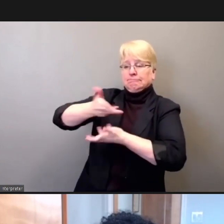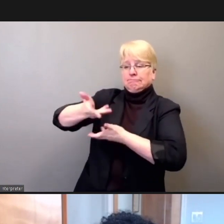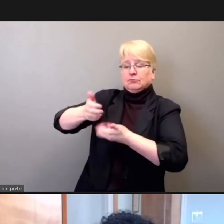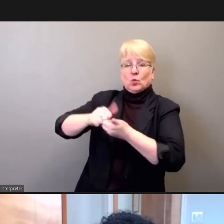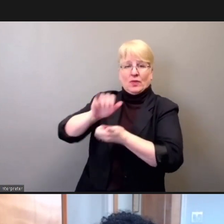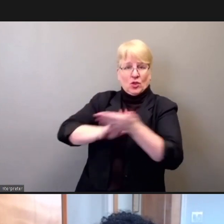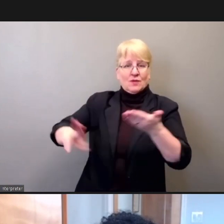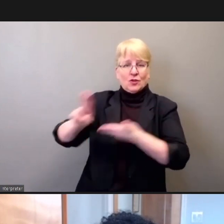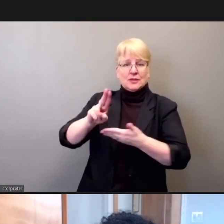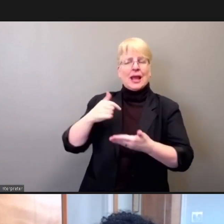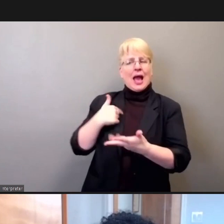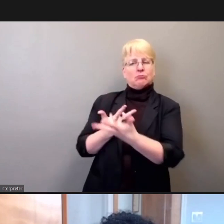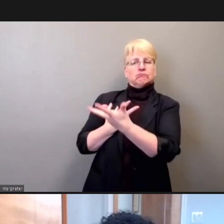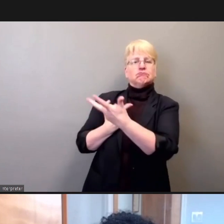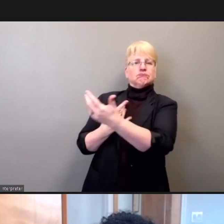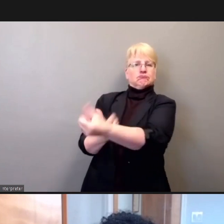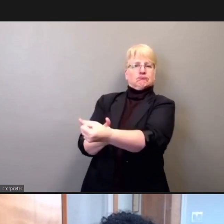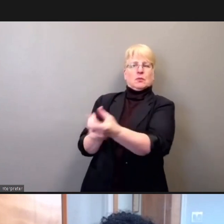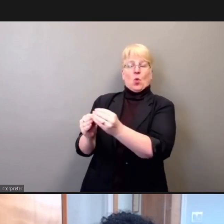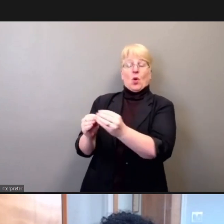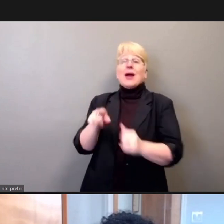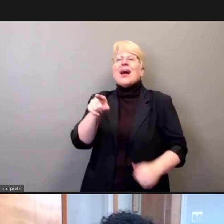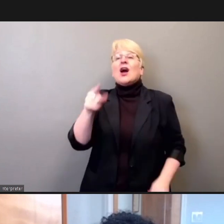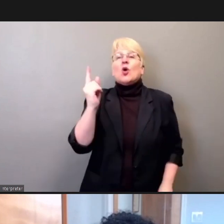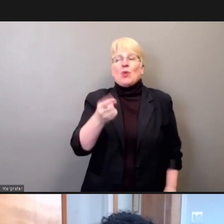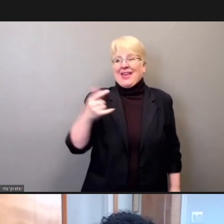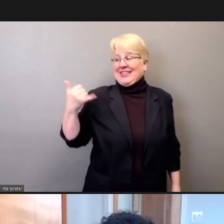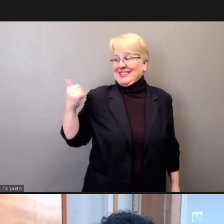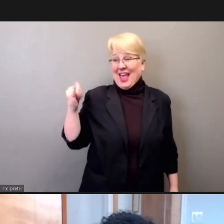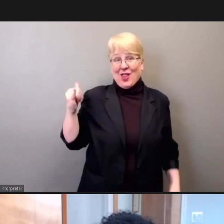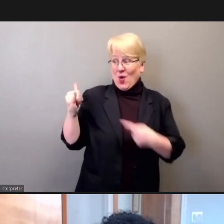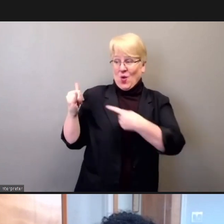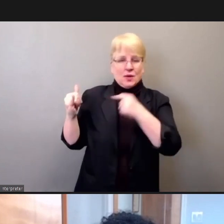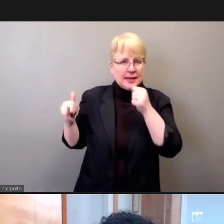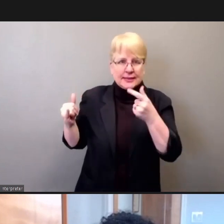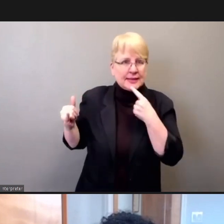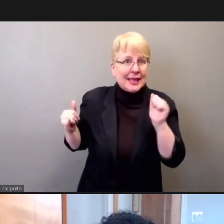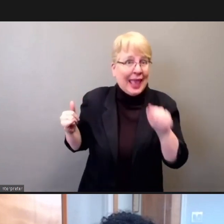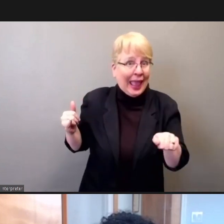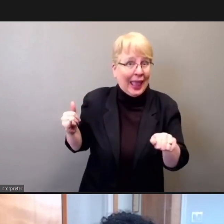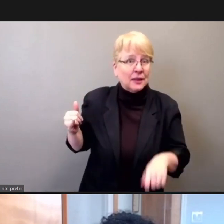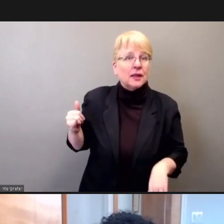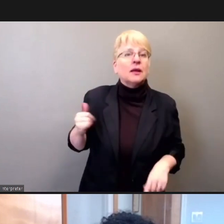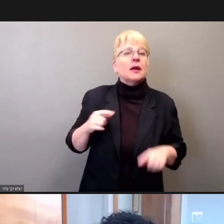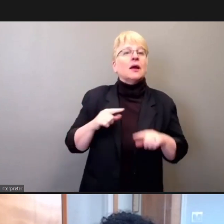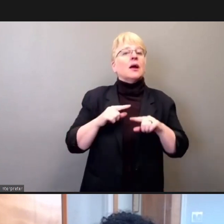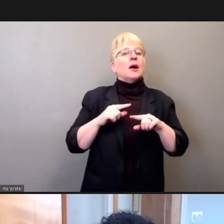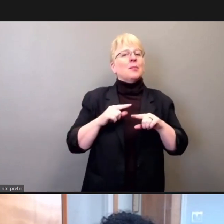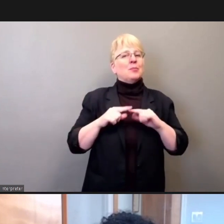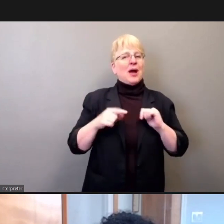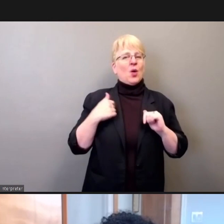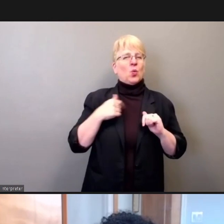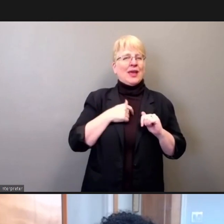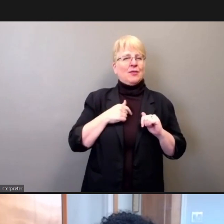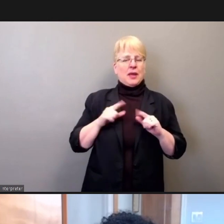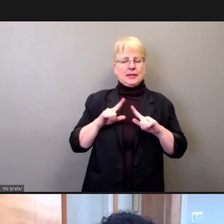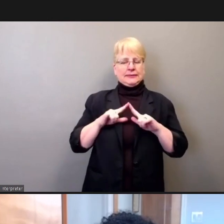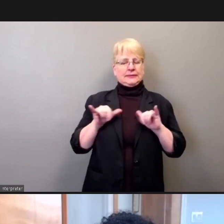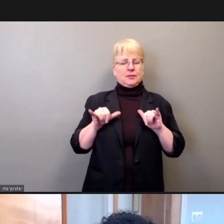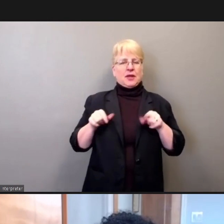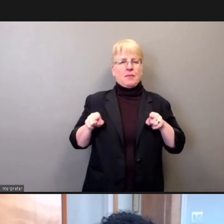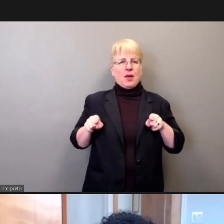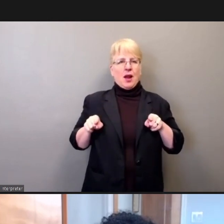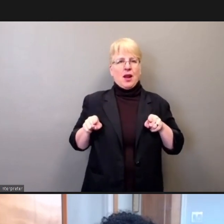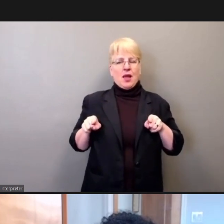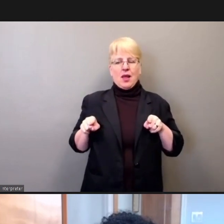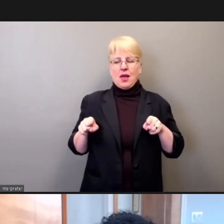doing better and better. And while yellow, you're right, doesn't explicitly say that, we've been working sort of as a parallel to the